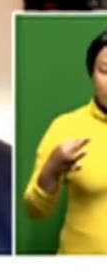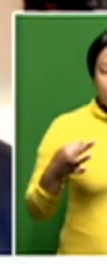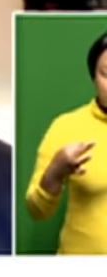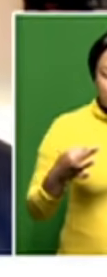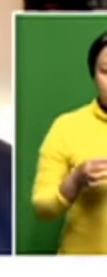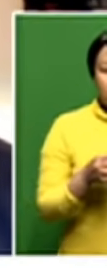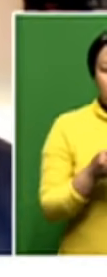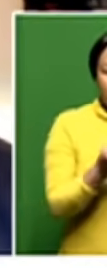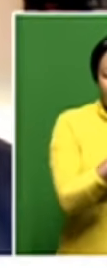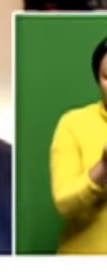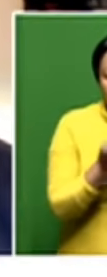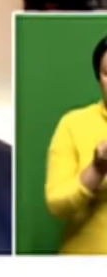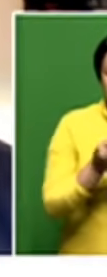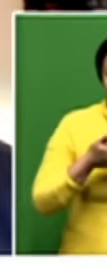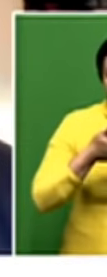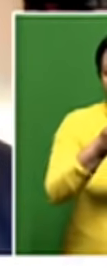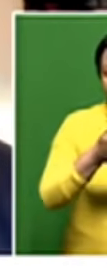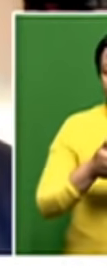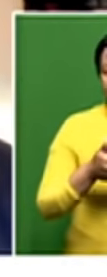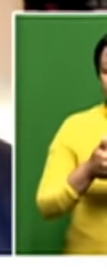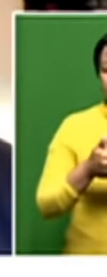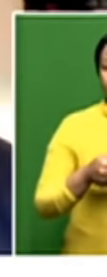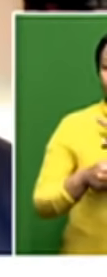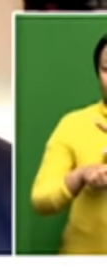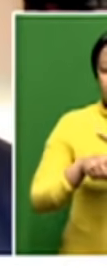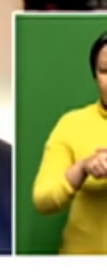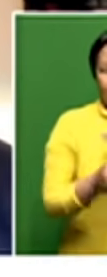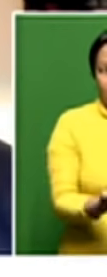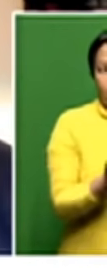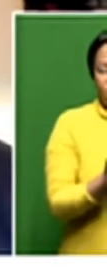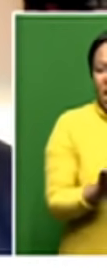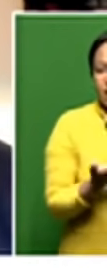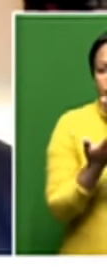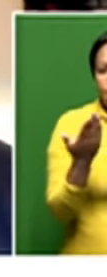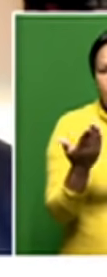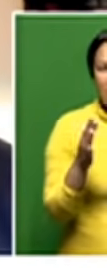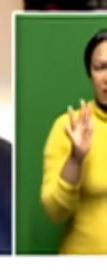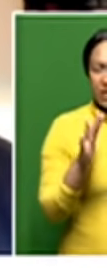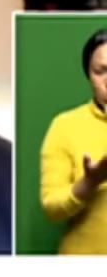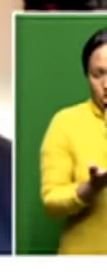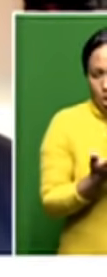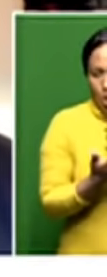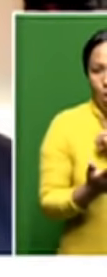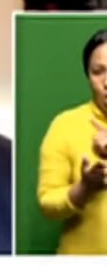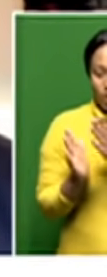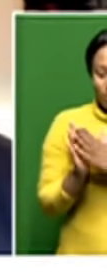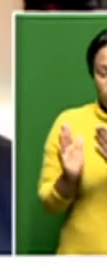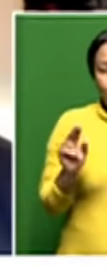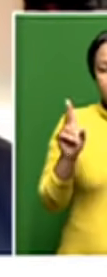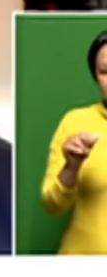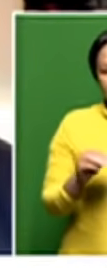recall from that massive period without any concrete facts, as what you are telling us, that there is in fact an